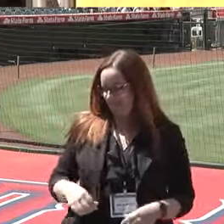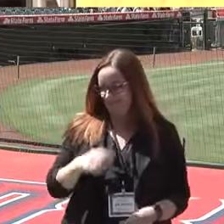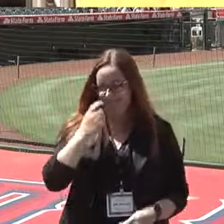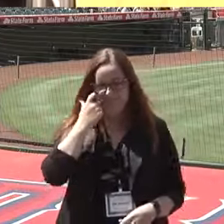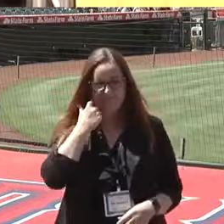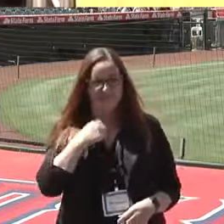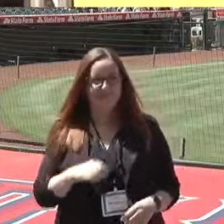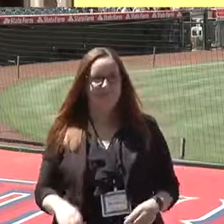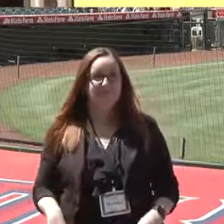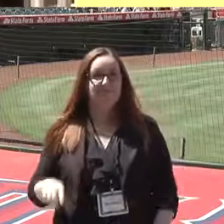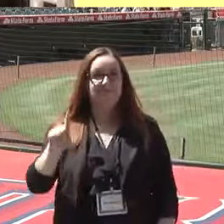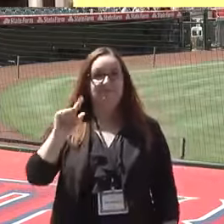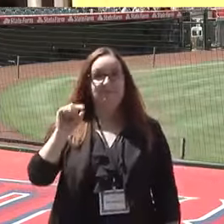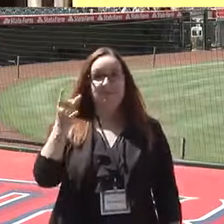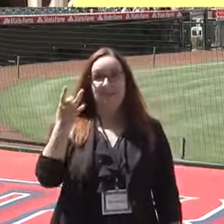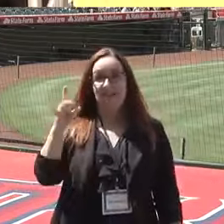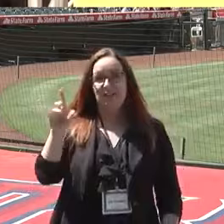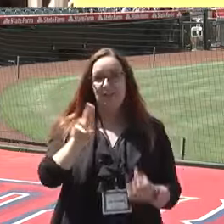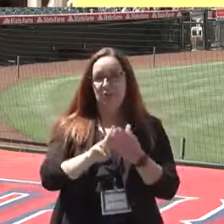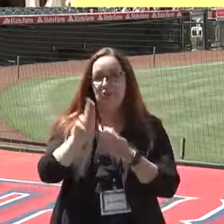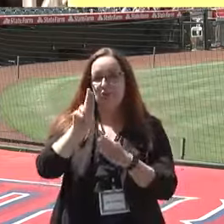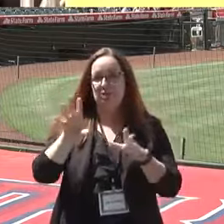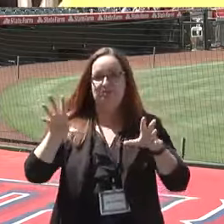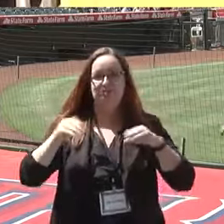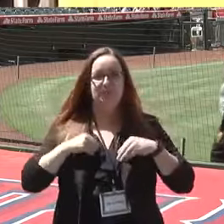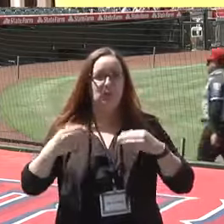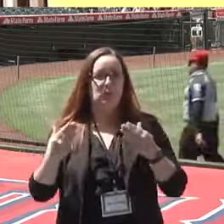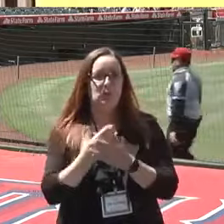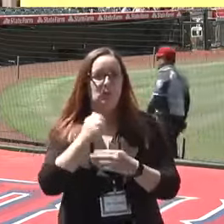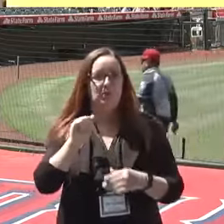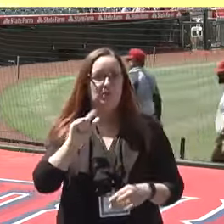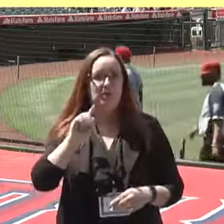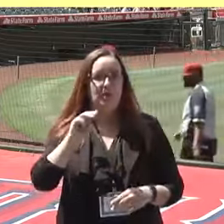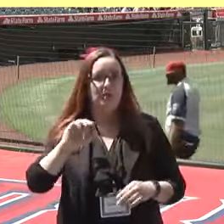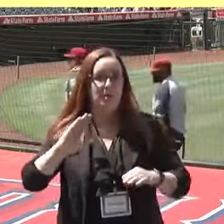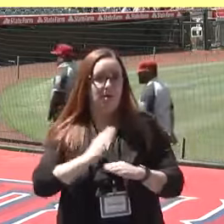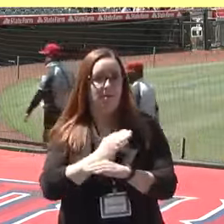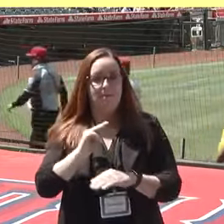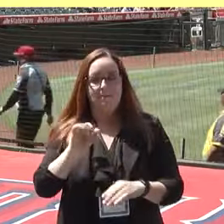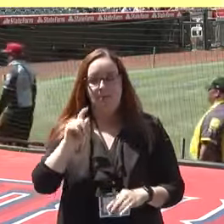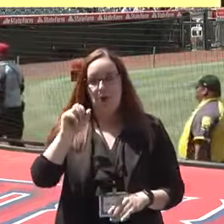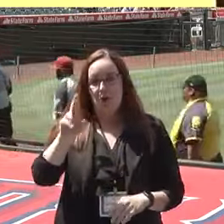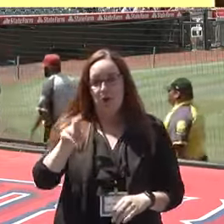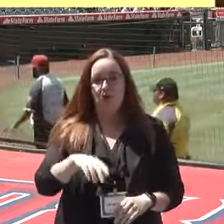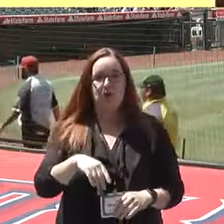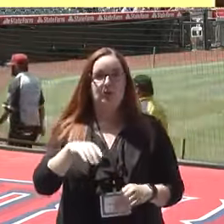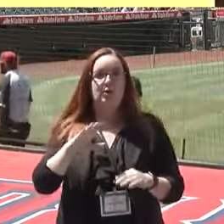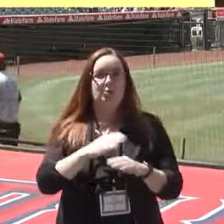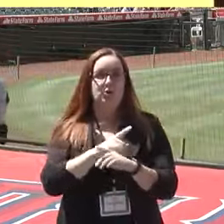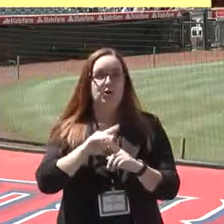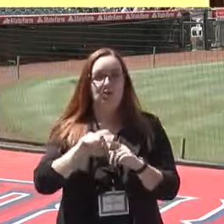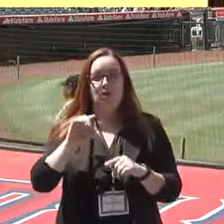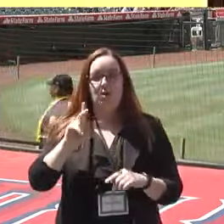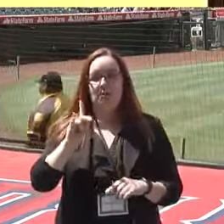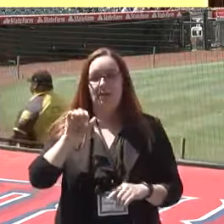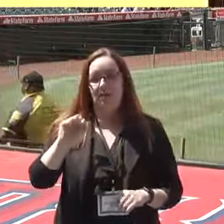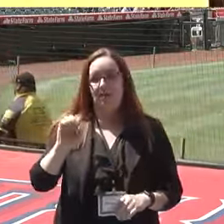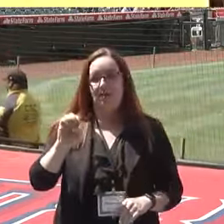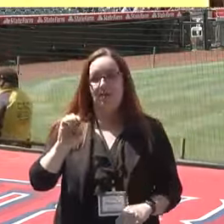In 2018, the university has adopted a new alma mater with lyrics by Christian Valdez and music by Kyle